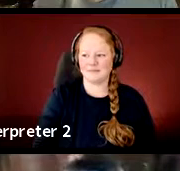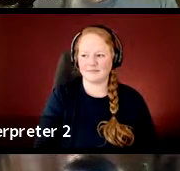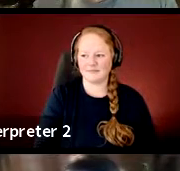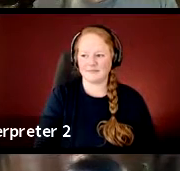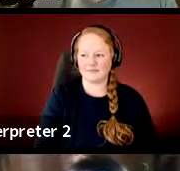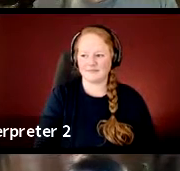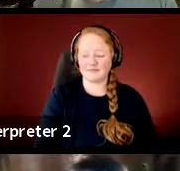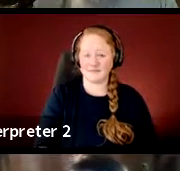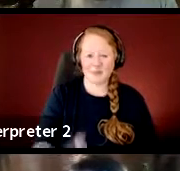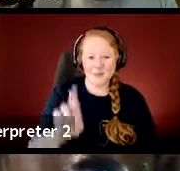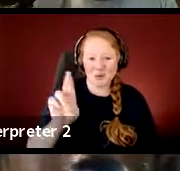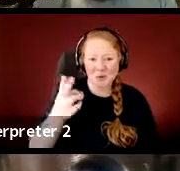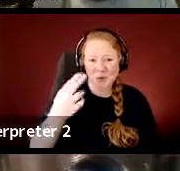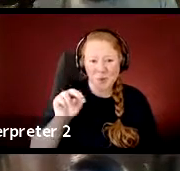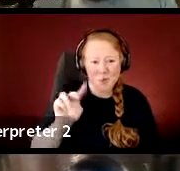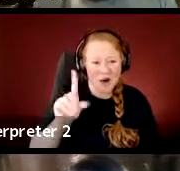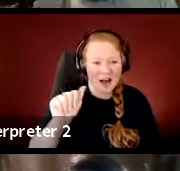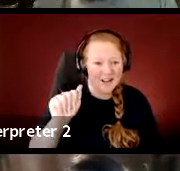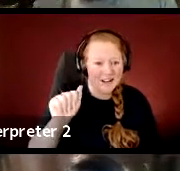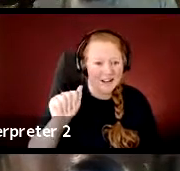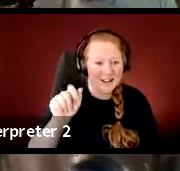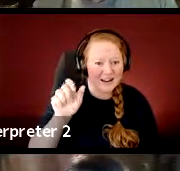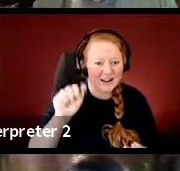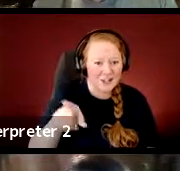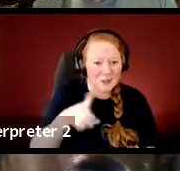Rhonda, are you able to unmute?